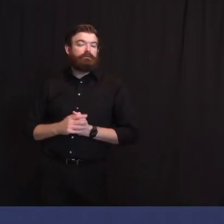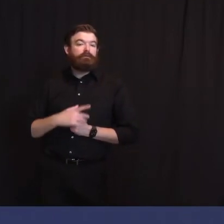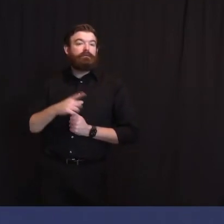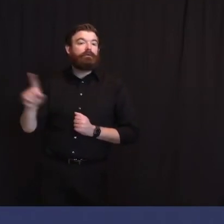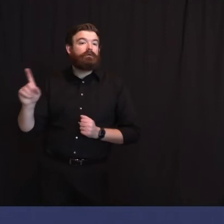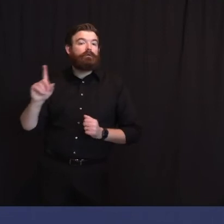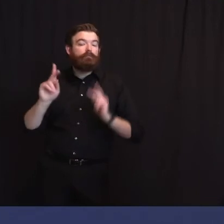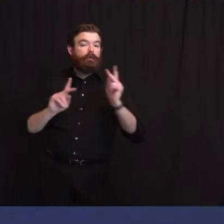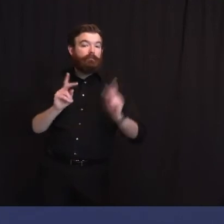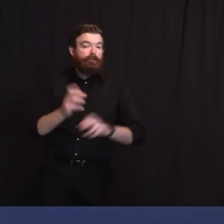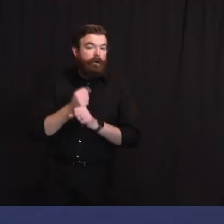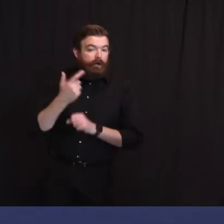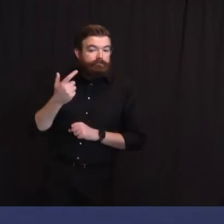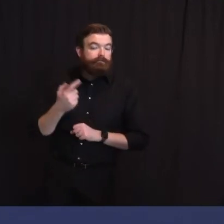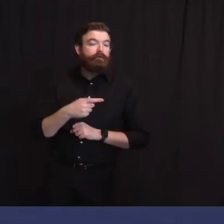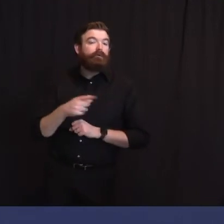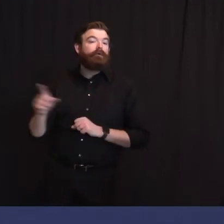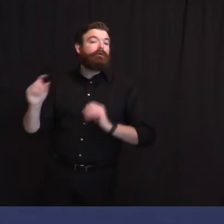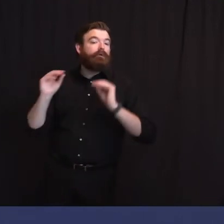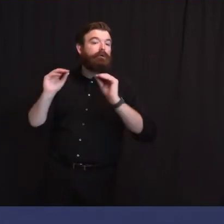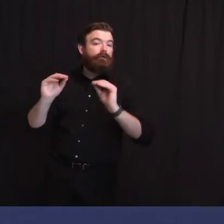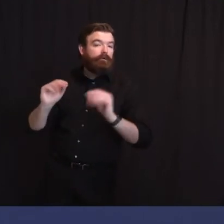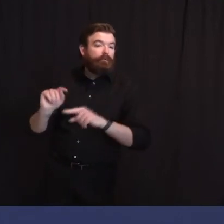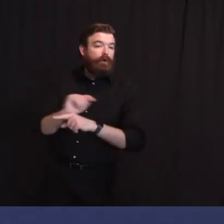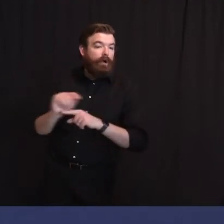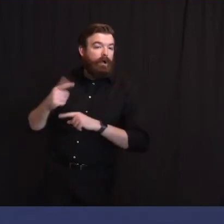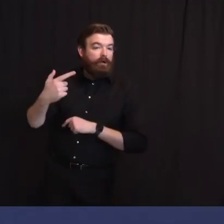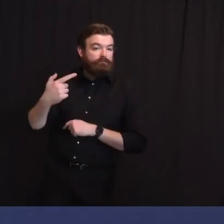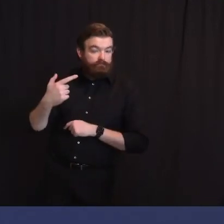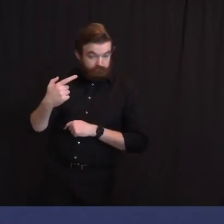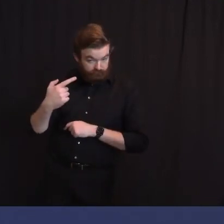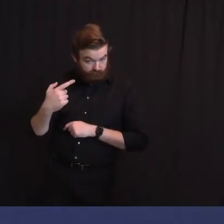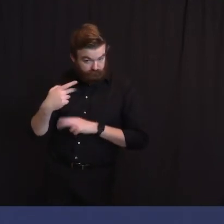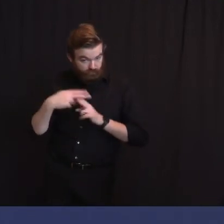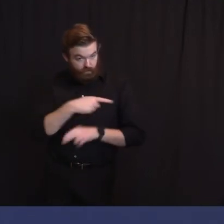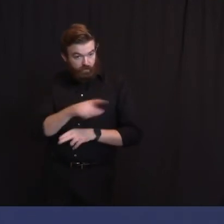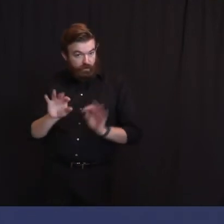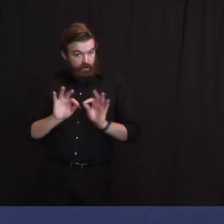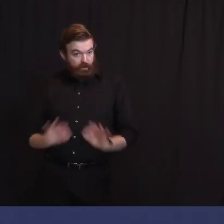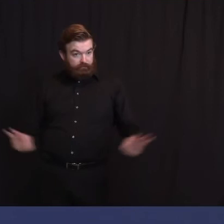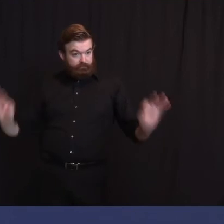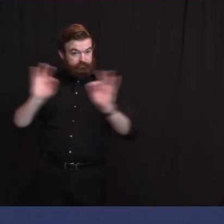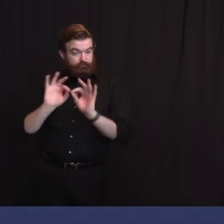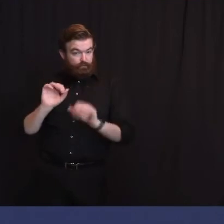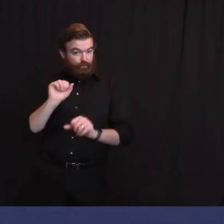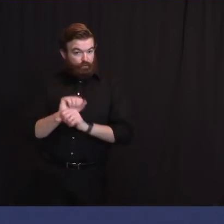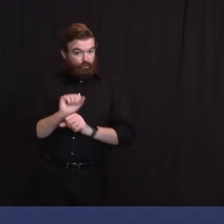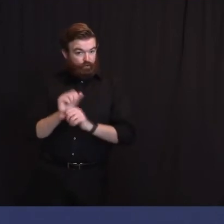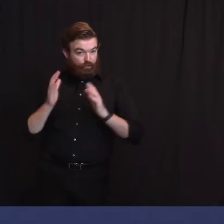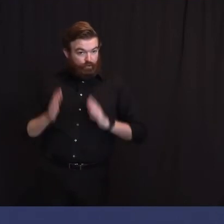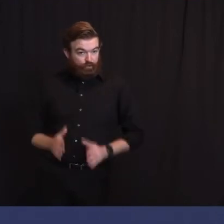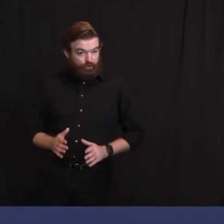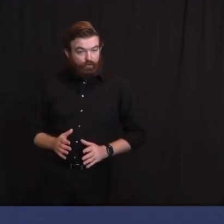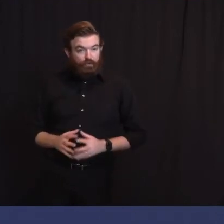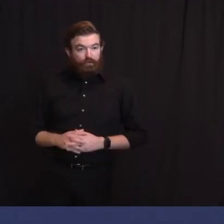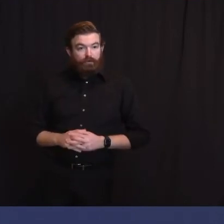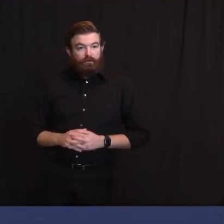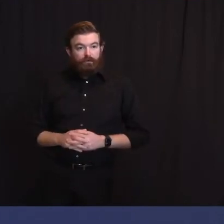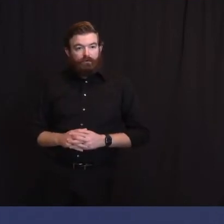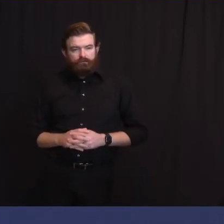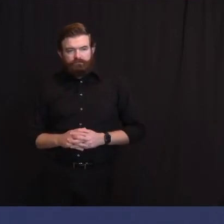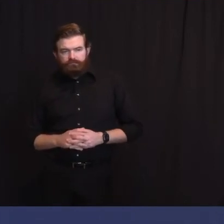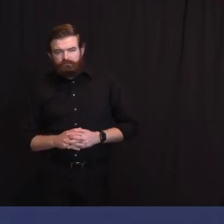Unless Paramount tells me otherwise, we also prioritized gun stores. Am I right? We mimicked